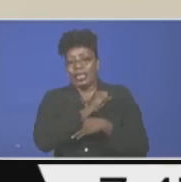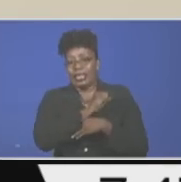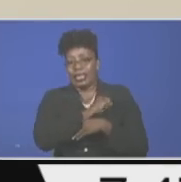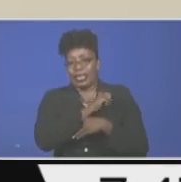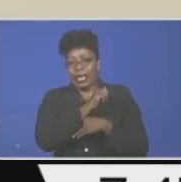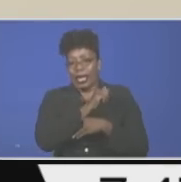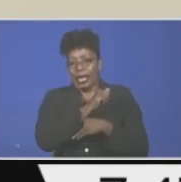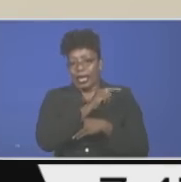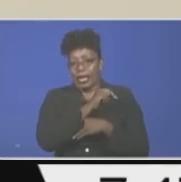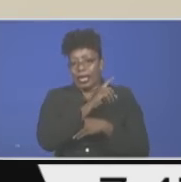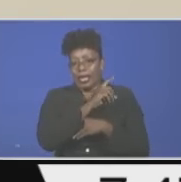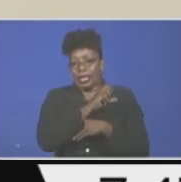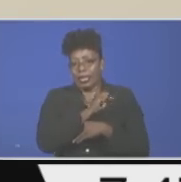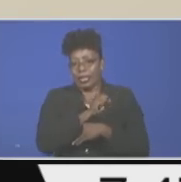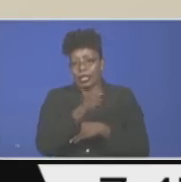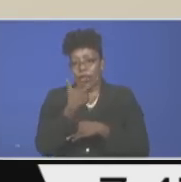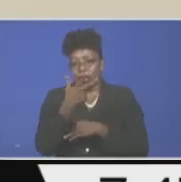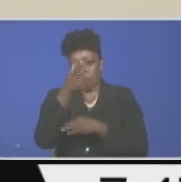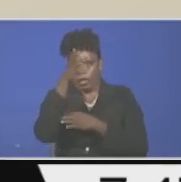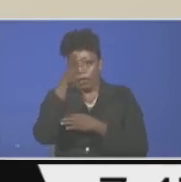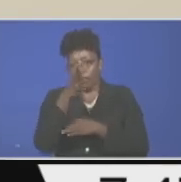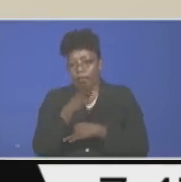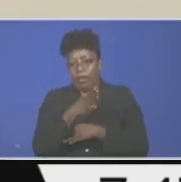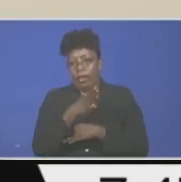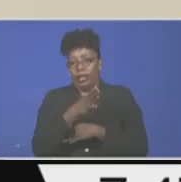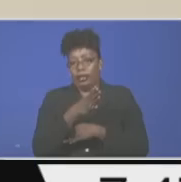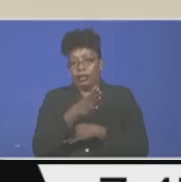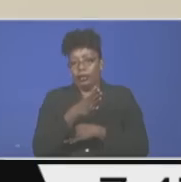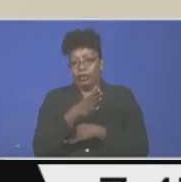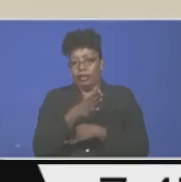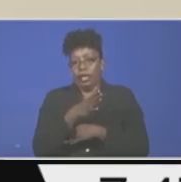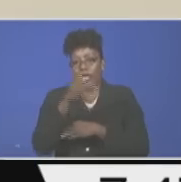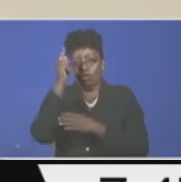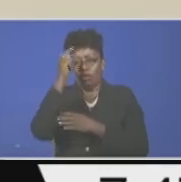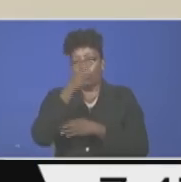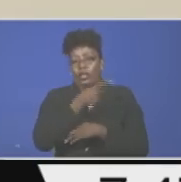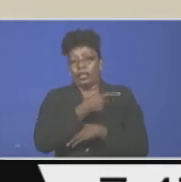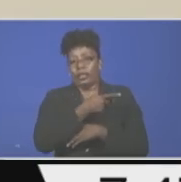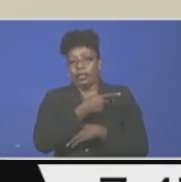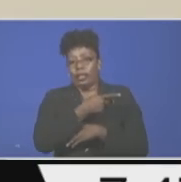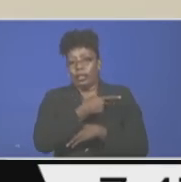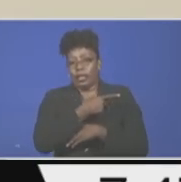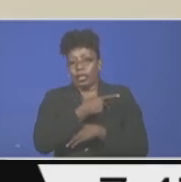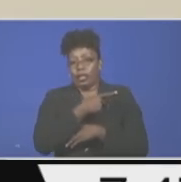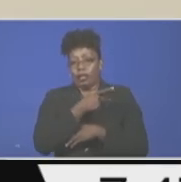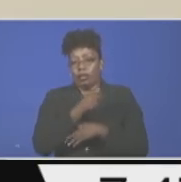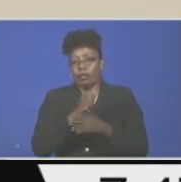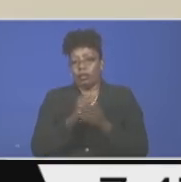had a three-man in the person of Trayvon Nichols. Very